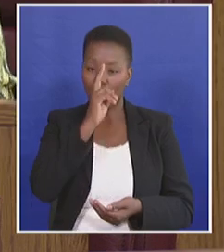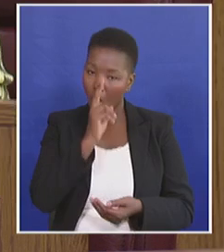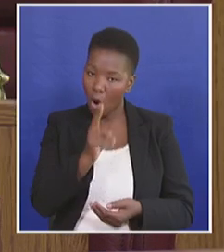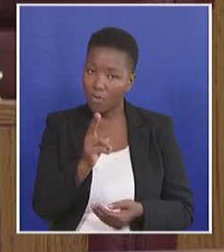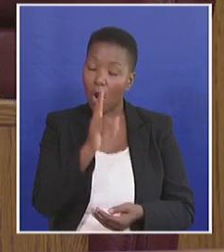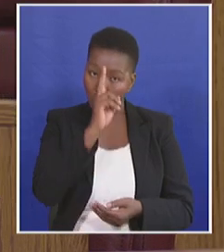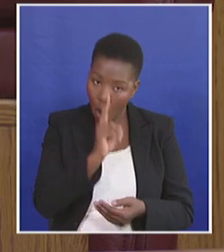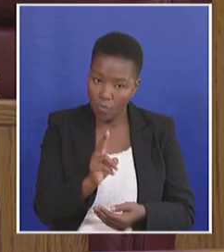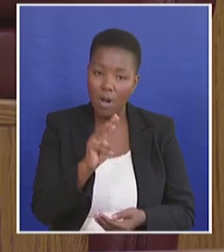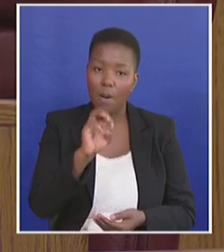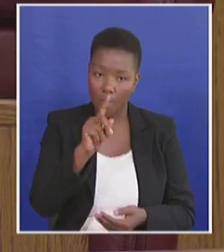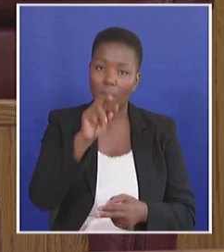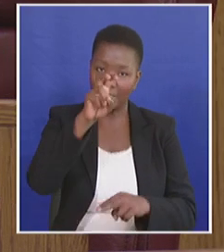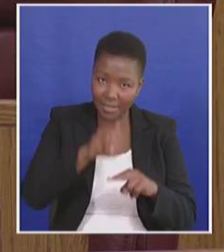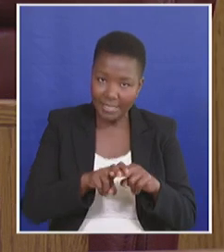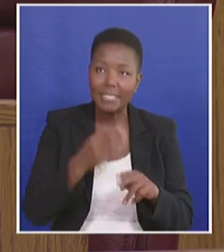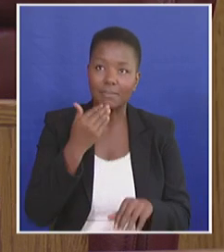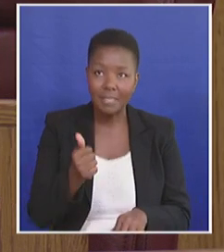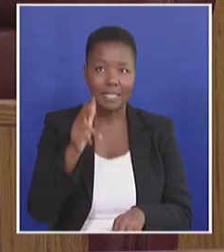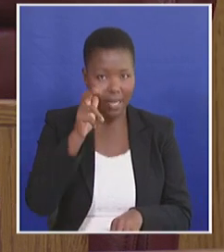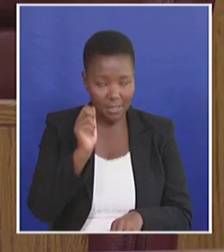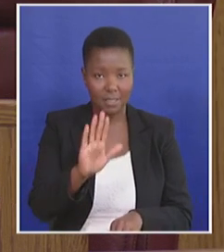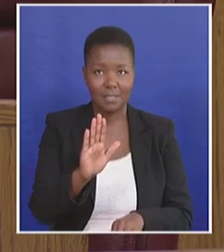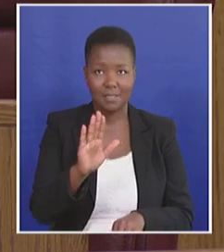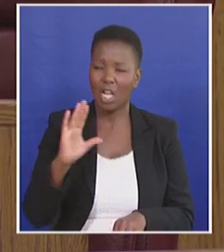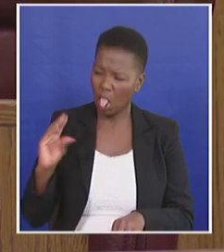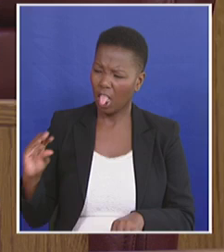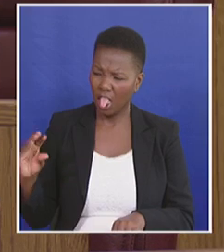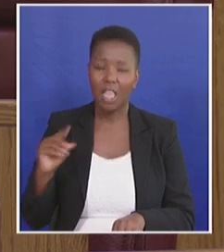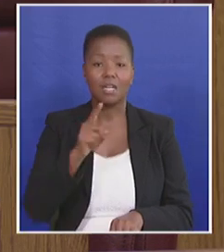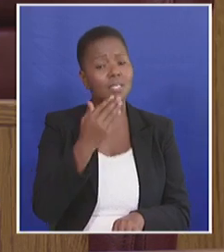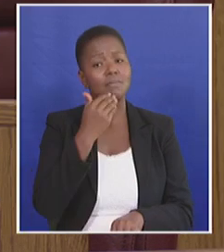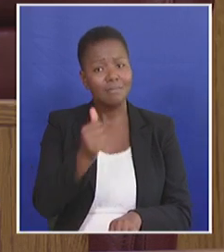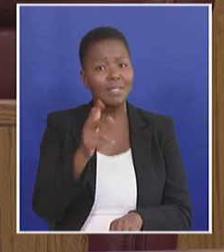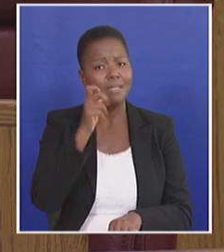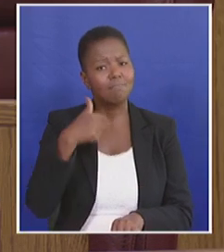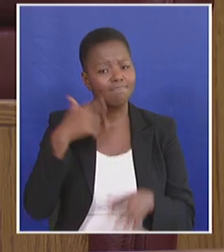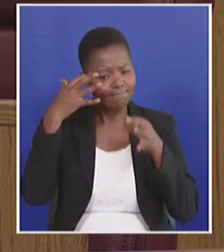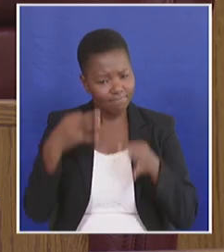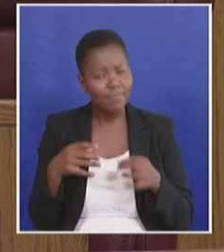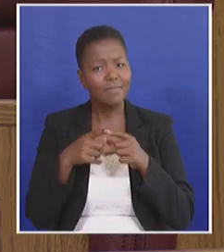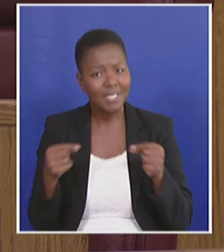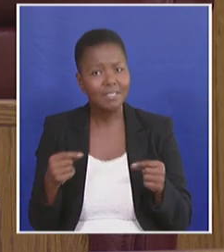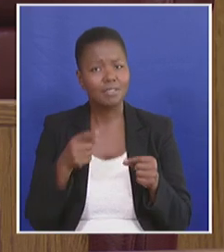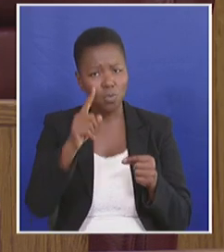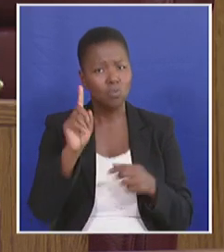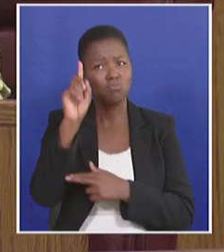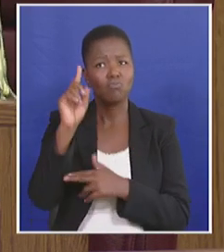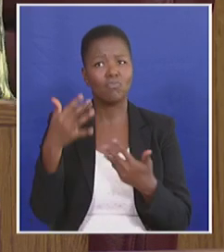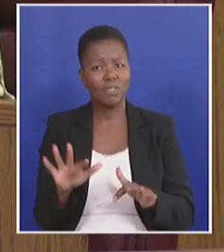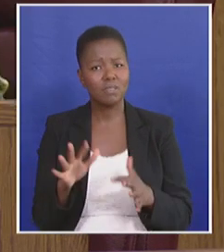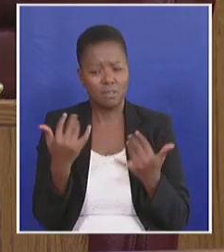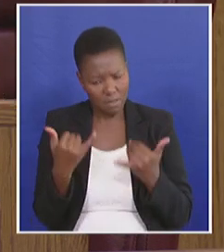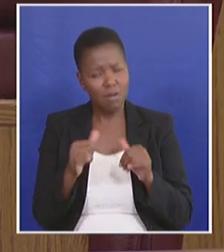Honorable Mukwena, take your seat and listen to me. Honorable Mukwena, I have made a ruling on what you were raising. So now